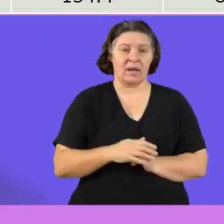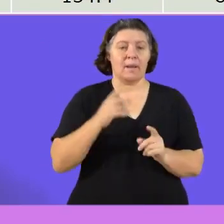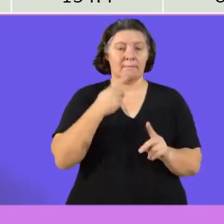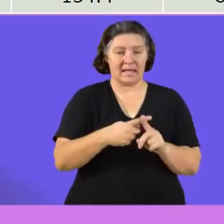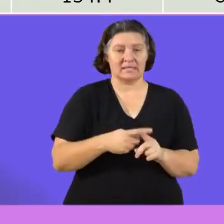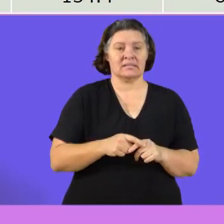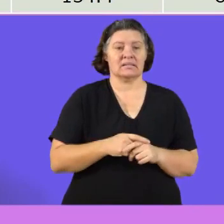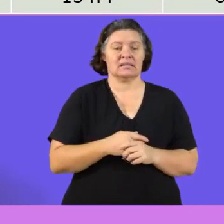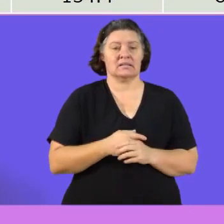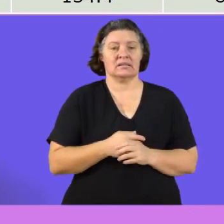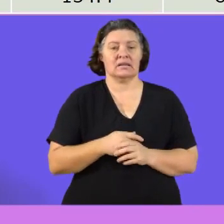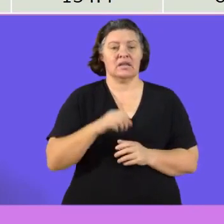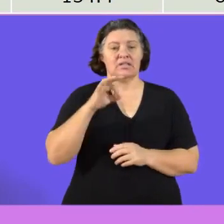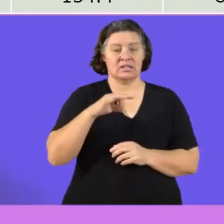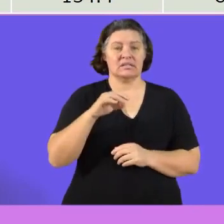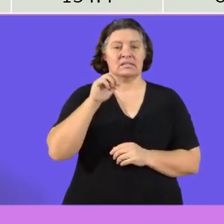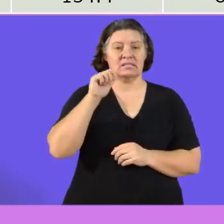13,685 plus